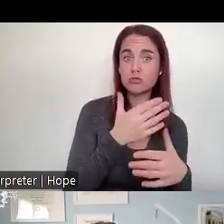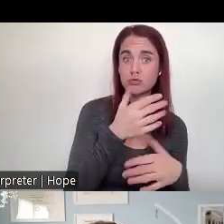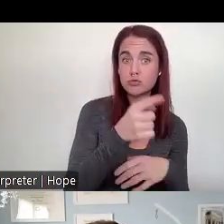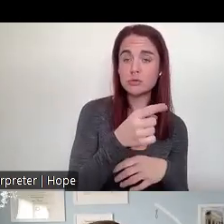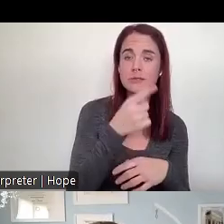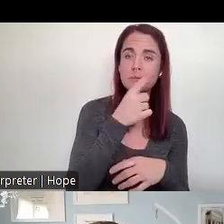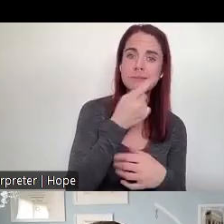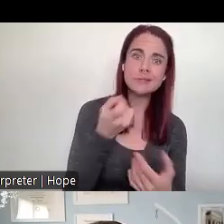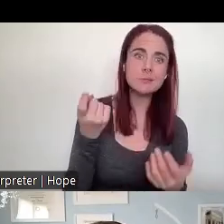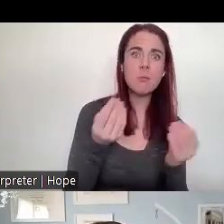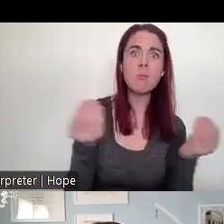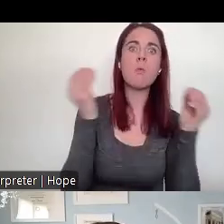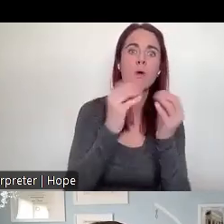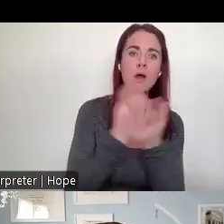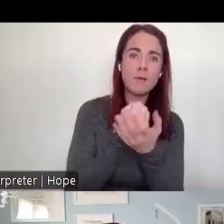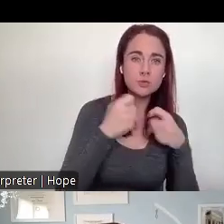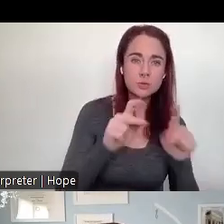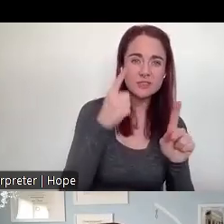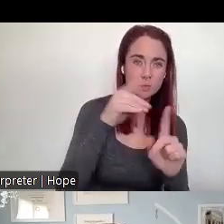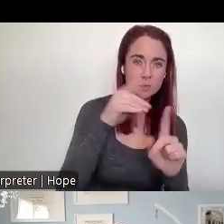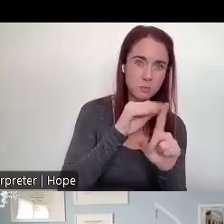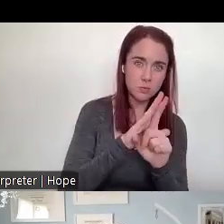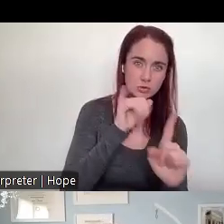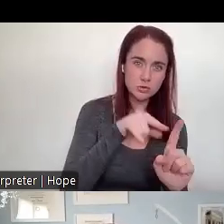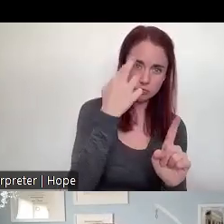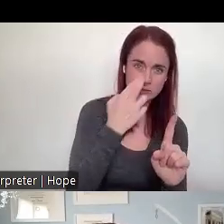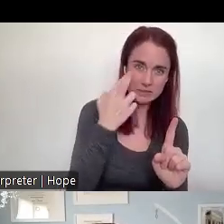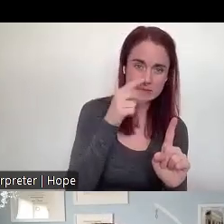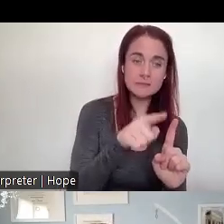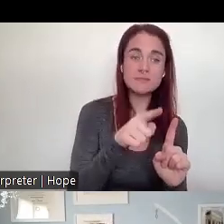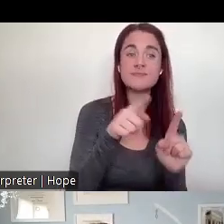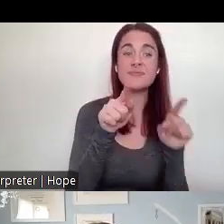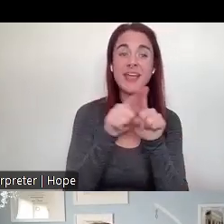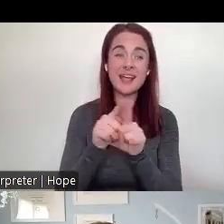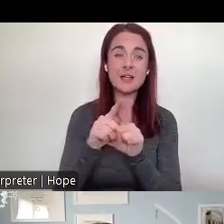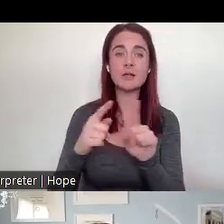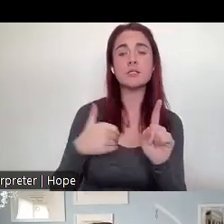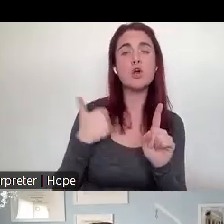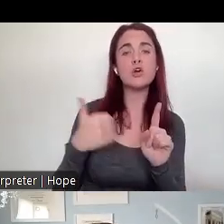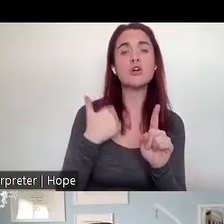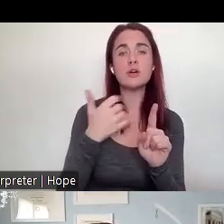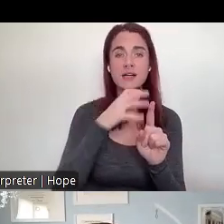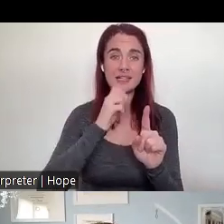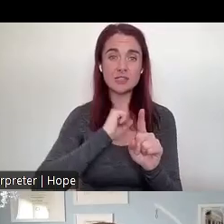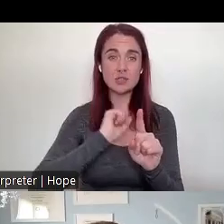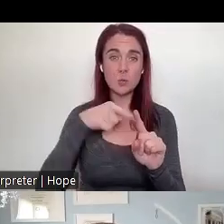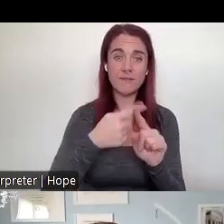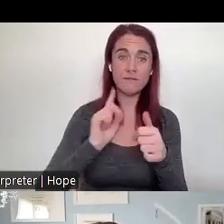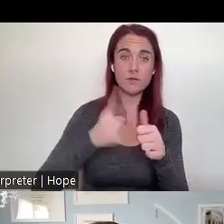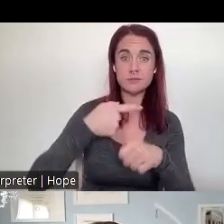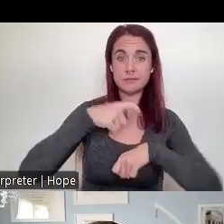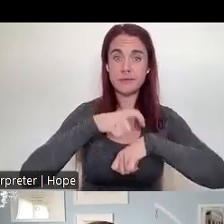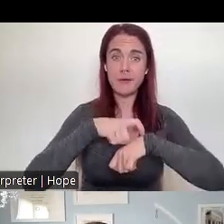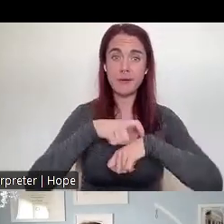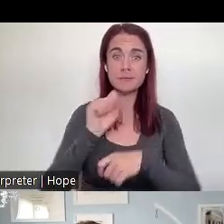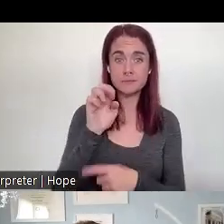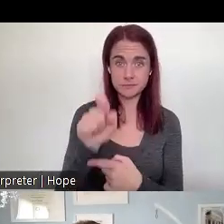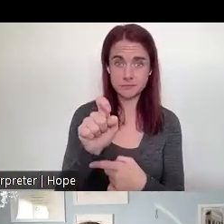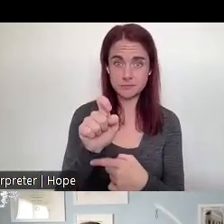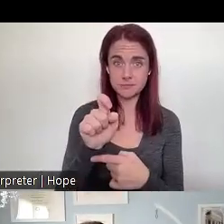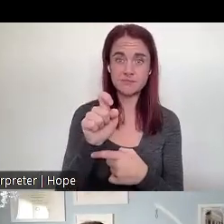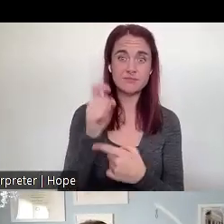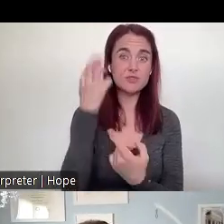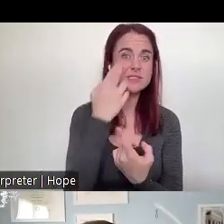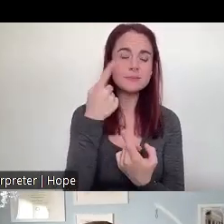there's more opportunities for exposure, and younger age at first sexual encounter, and that's because there's just a